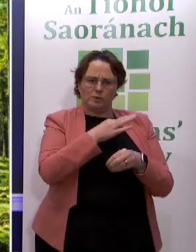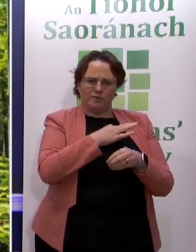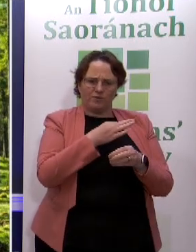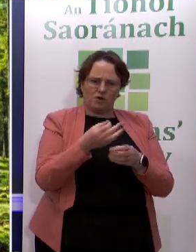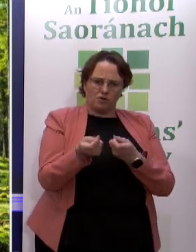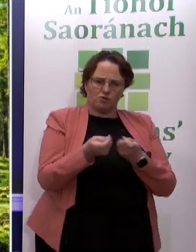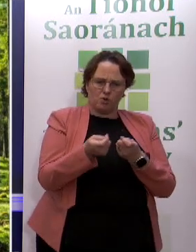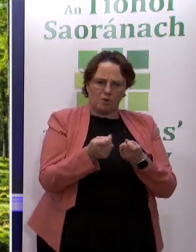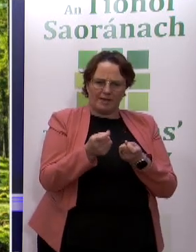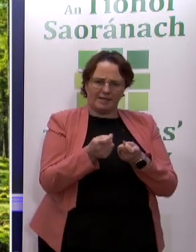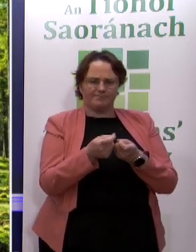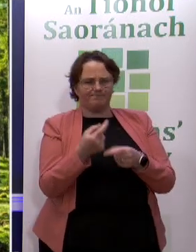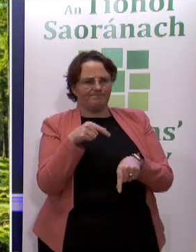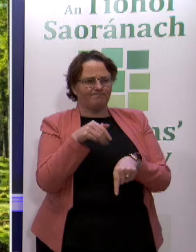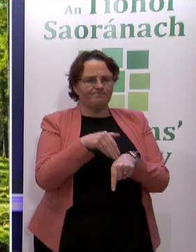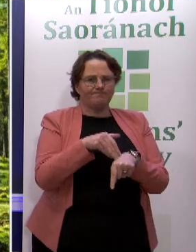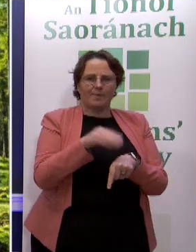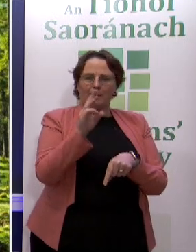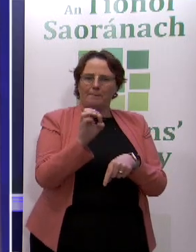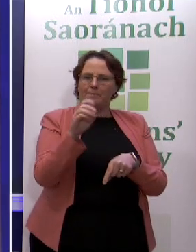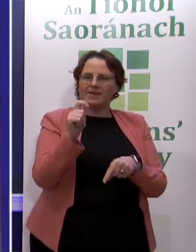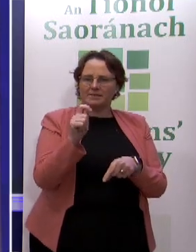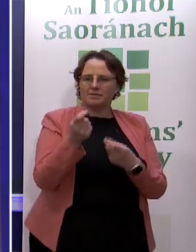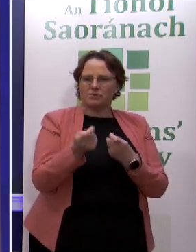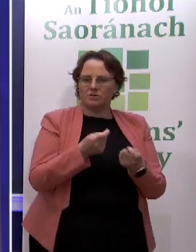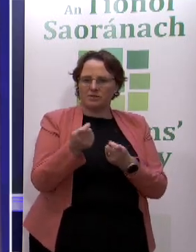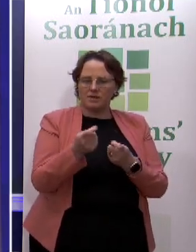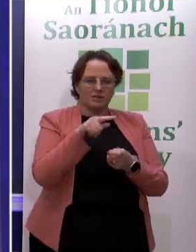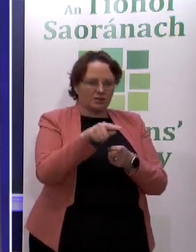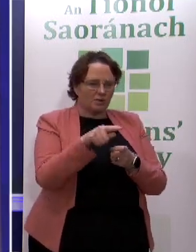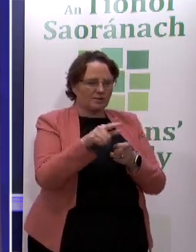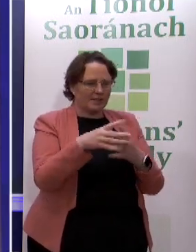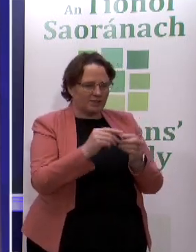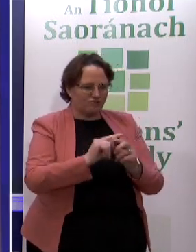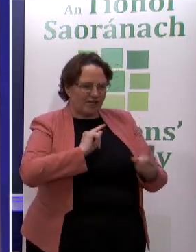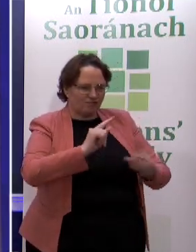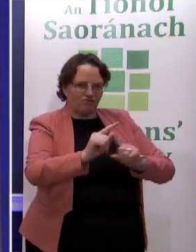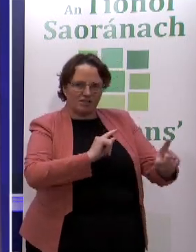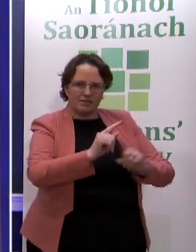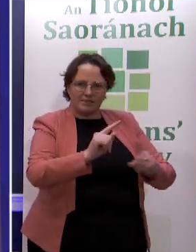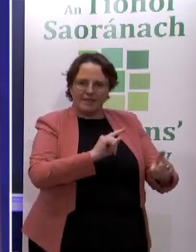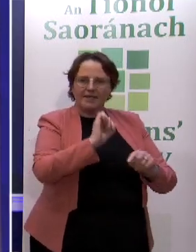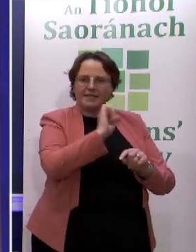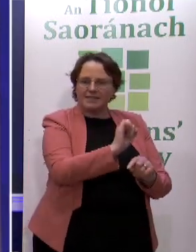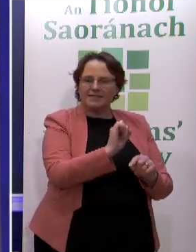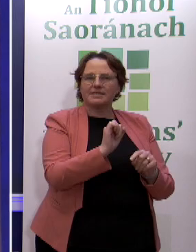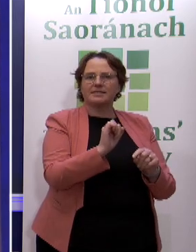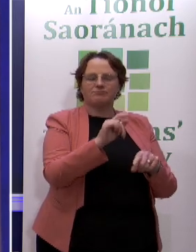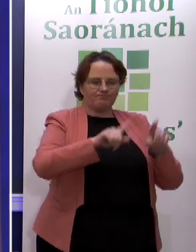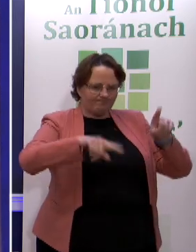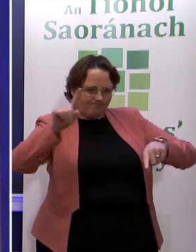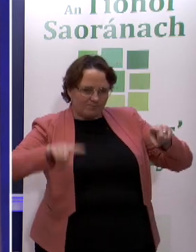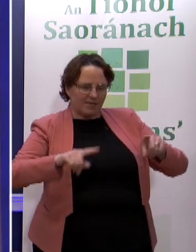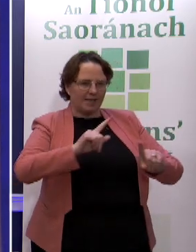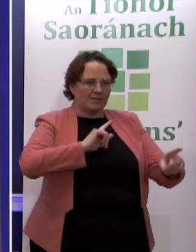role. And these organisms that are interacting with each other, this diversity and these interactions that